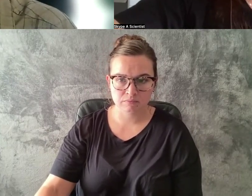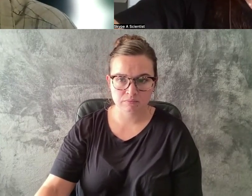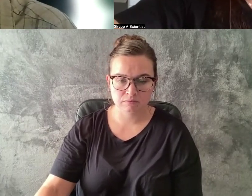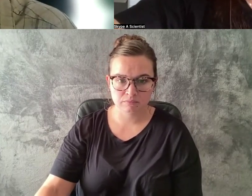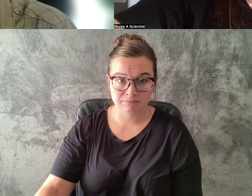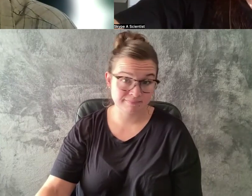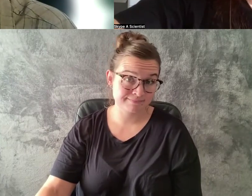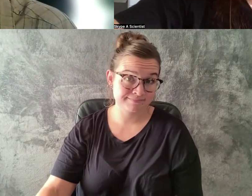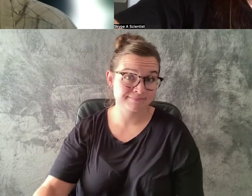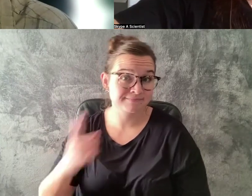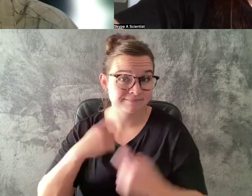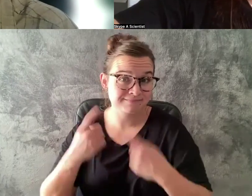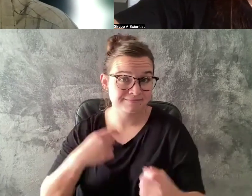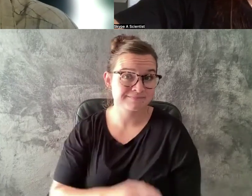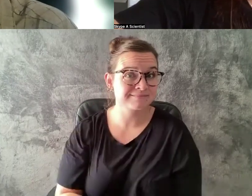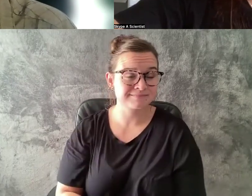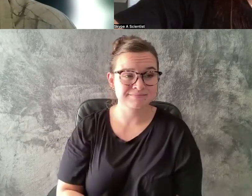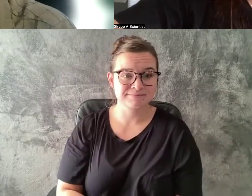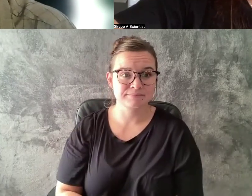Any questions?